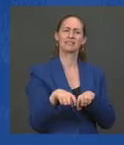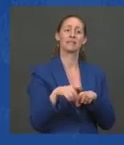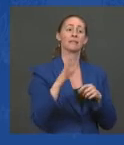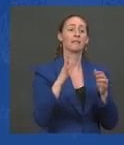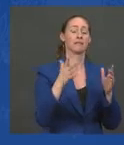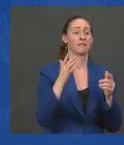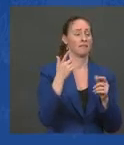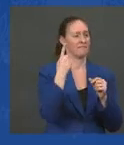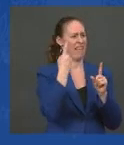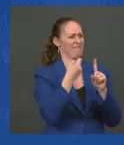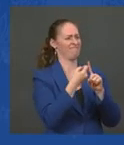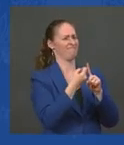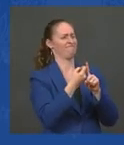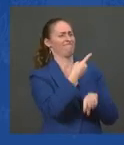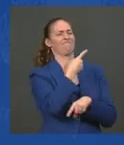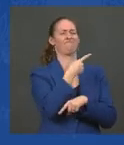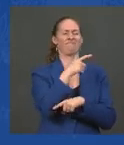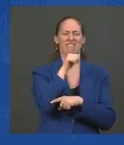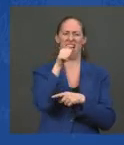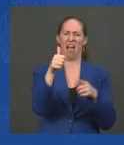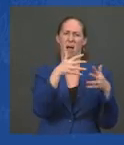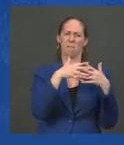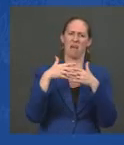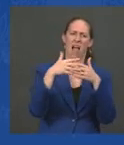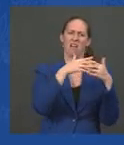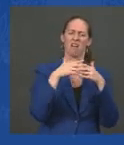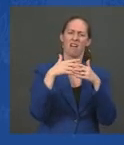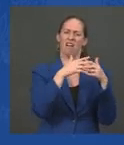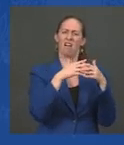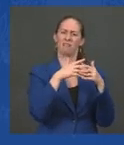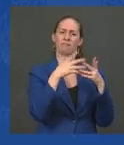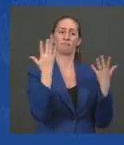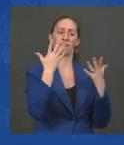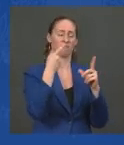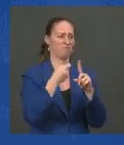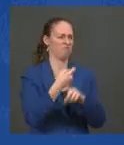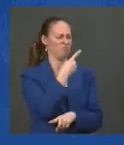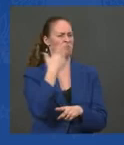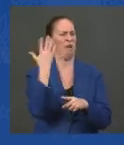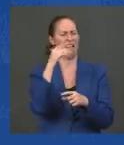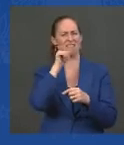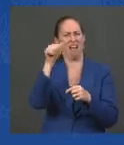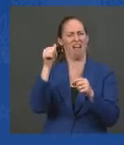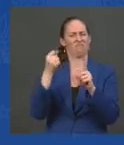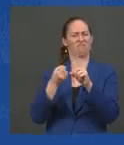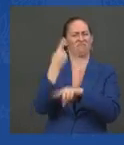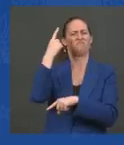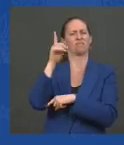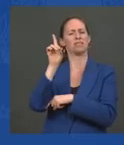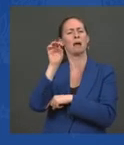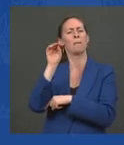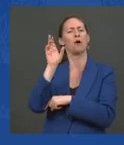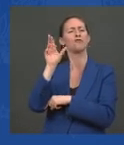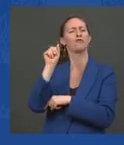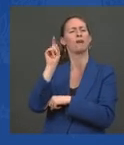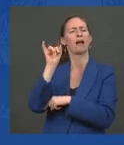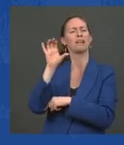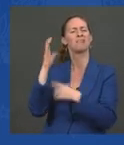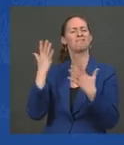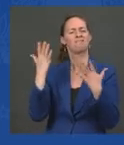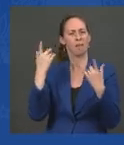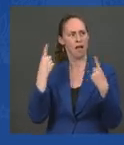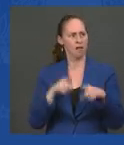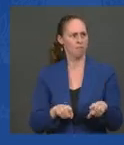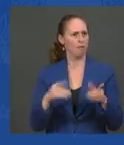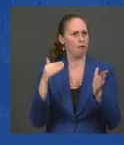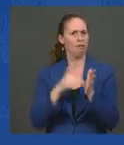can imagine, the most undemocratic and the most unpatriotic, and yet sadly not unprecedented. Time and again, we've witnessed